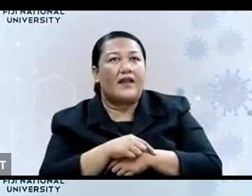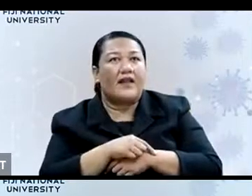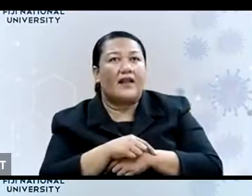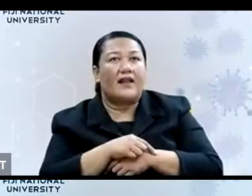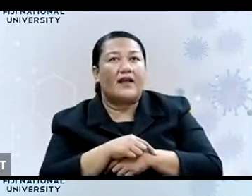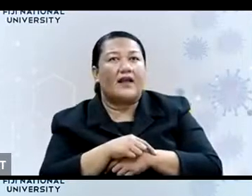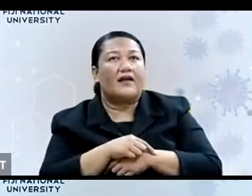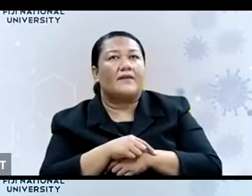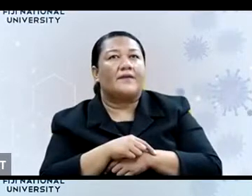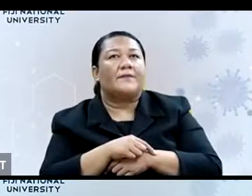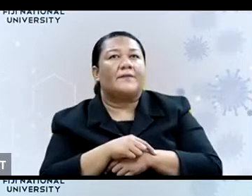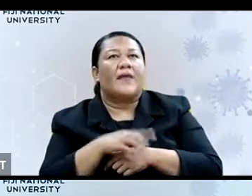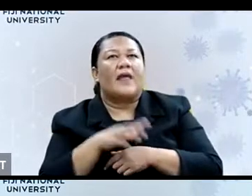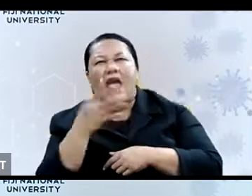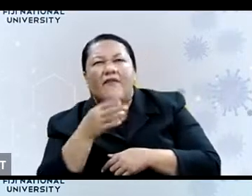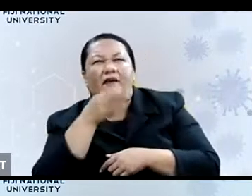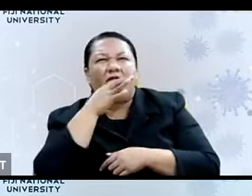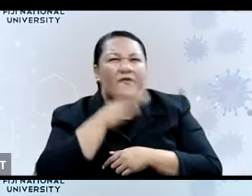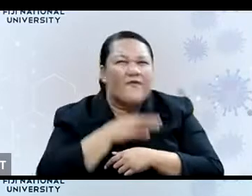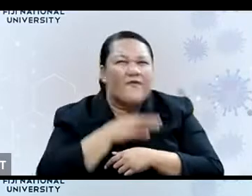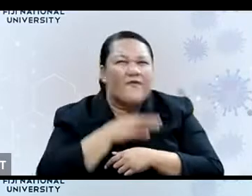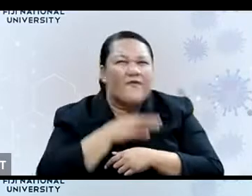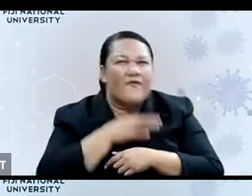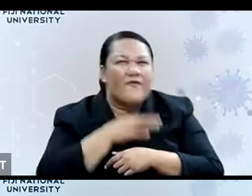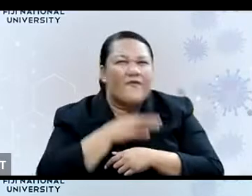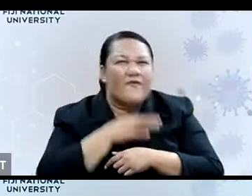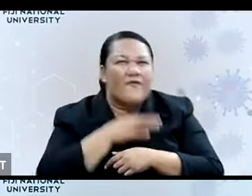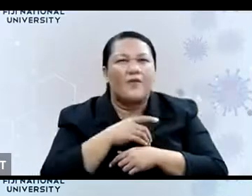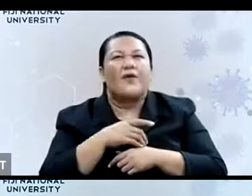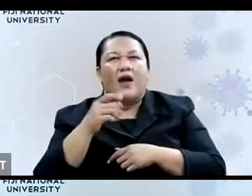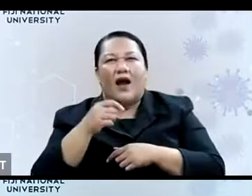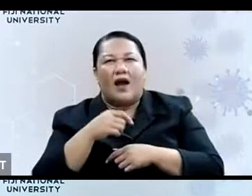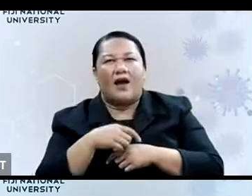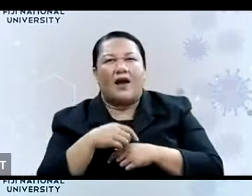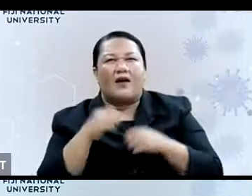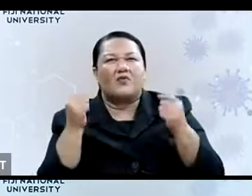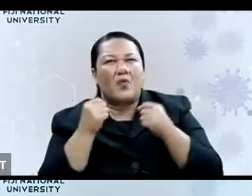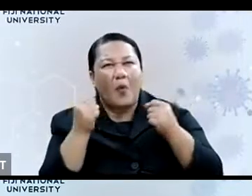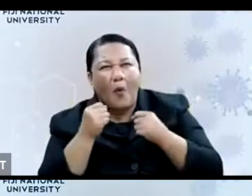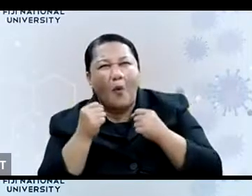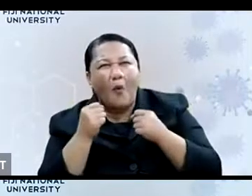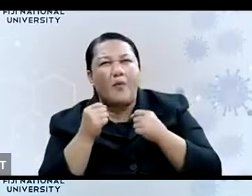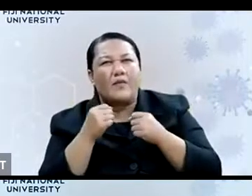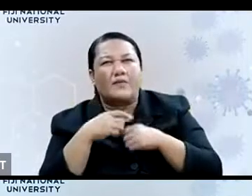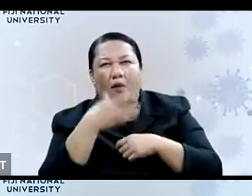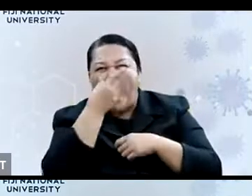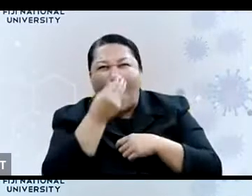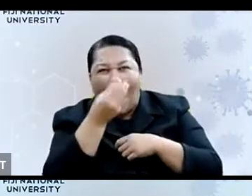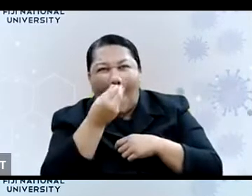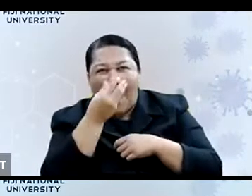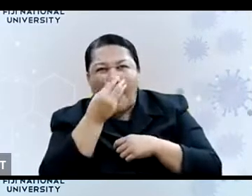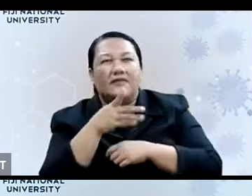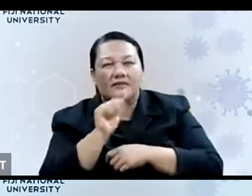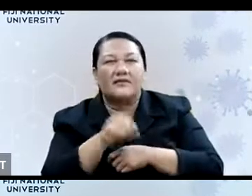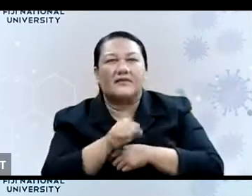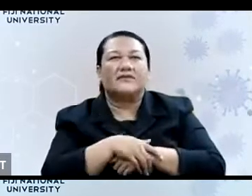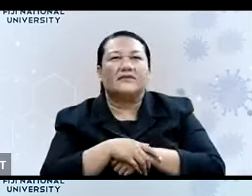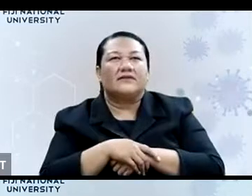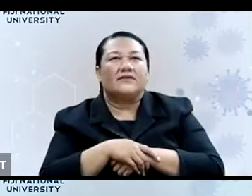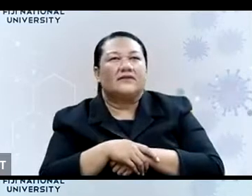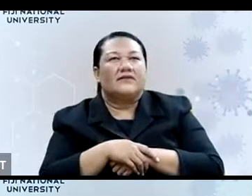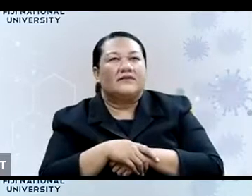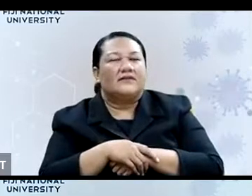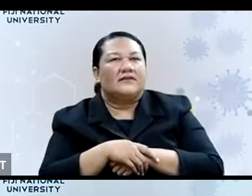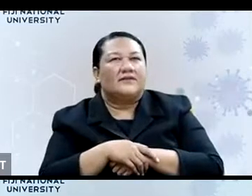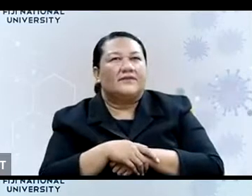fairly mild cold type symptoms. But yeah, this is it's a key difference with